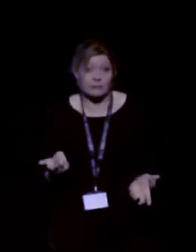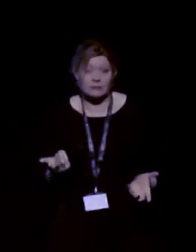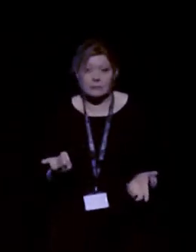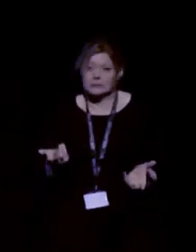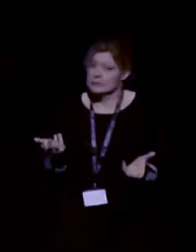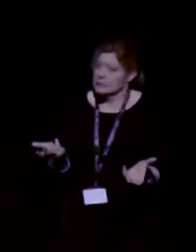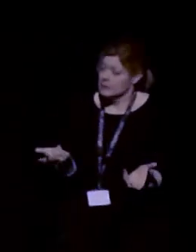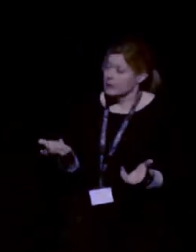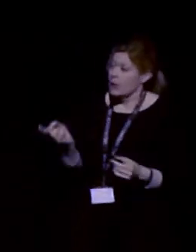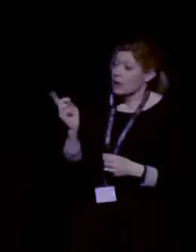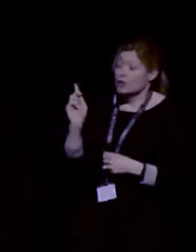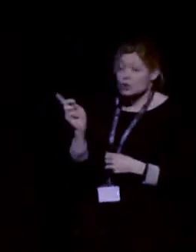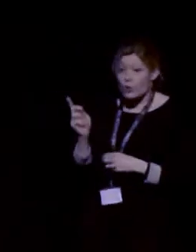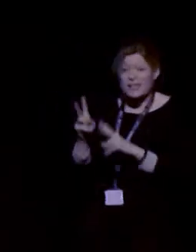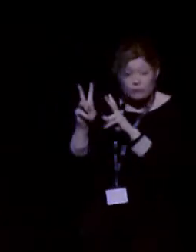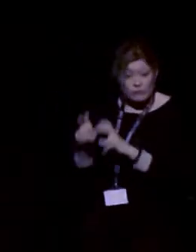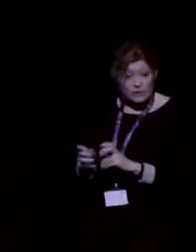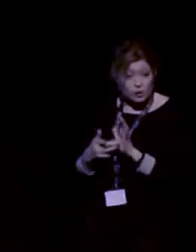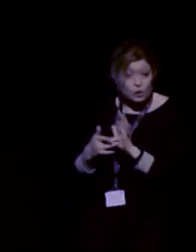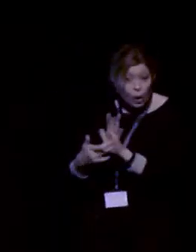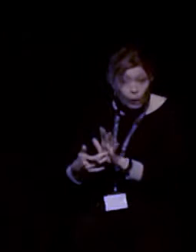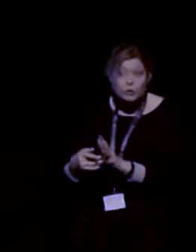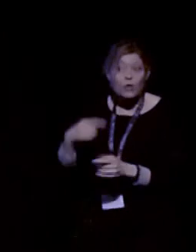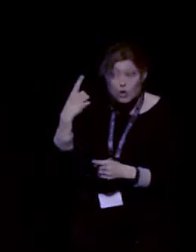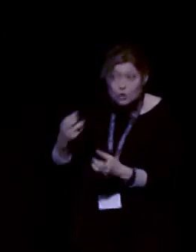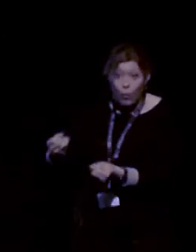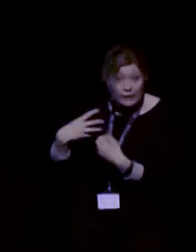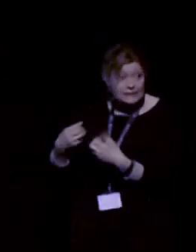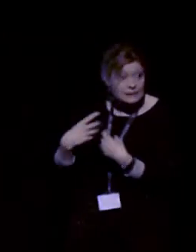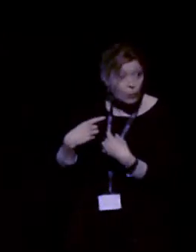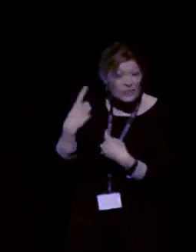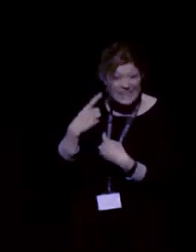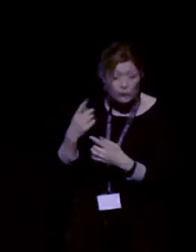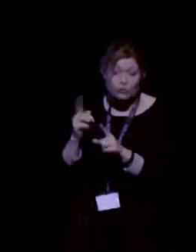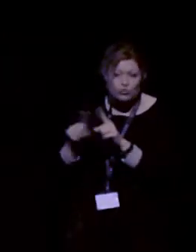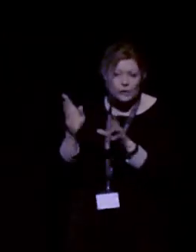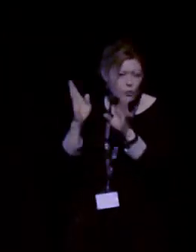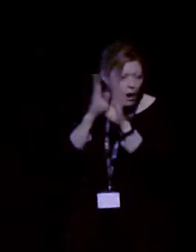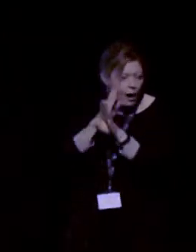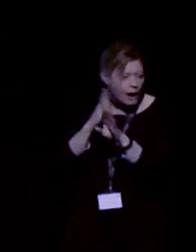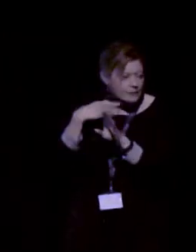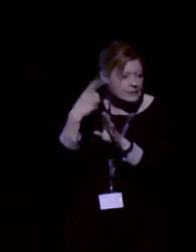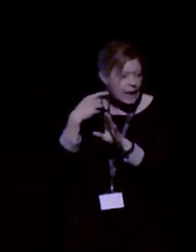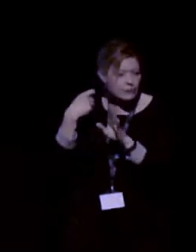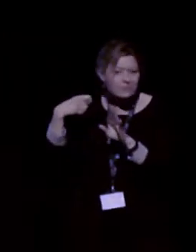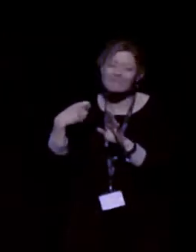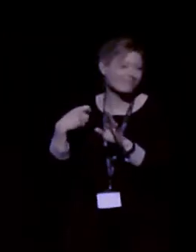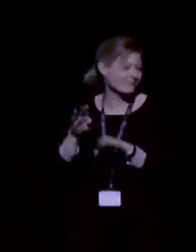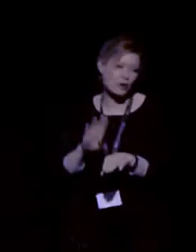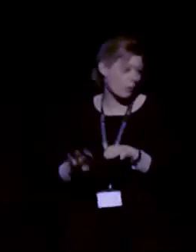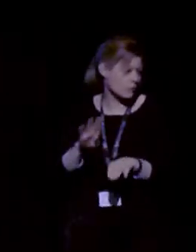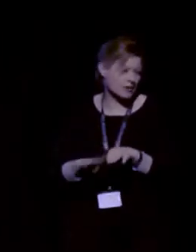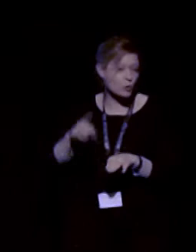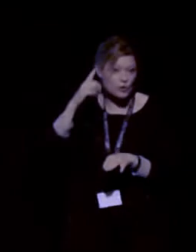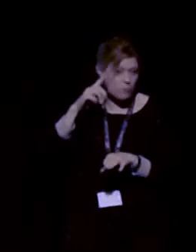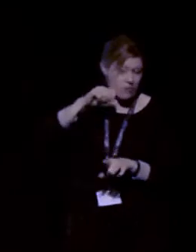this suggests that using noise or other sounds to actually mask tinnitus isn't really a practical thing to try